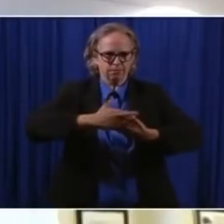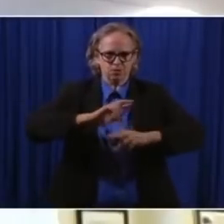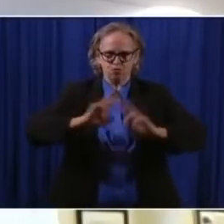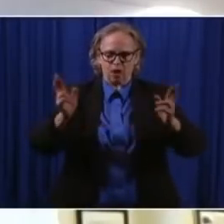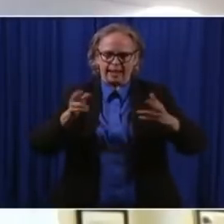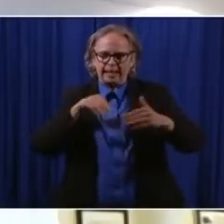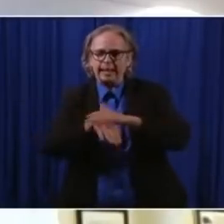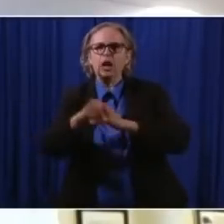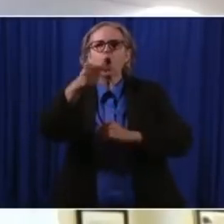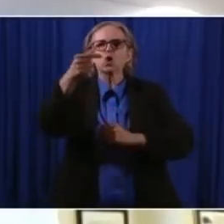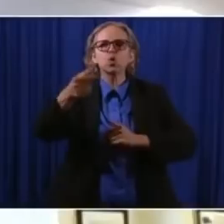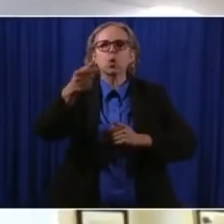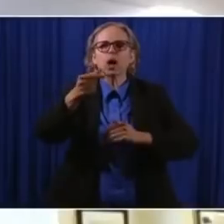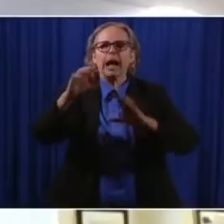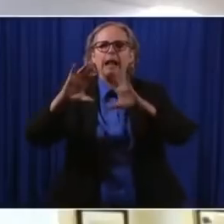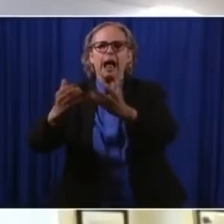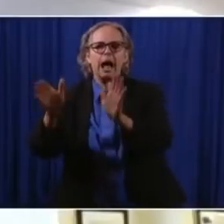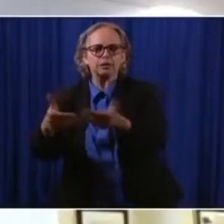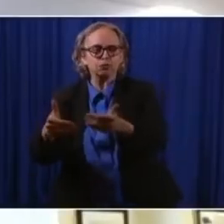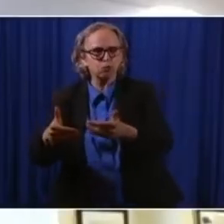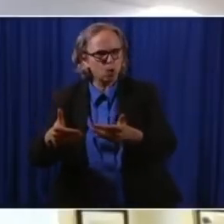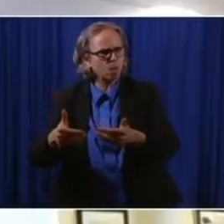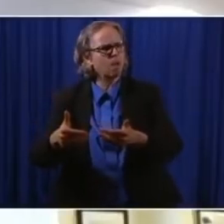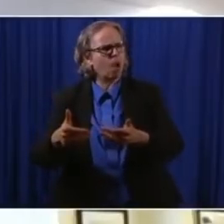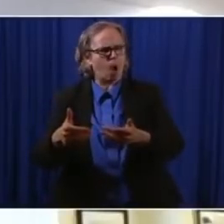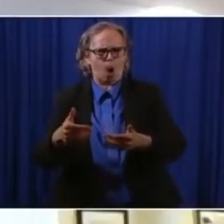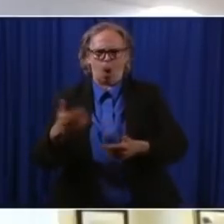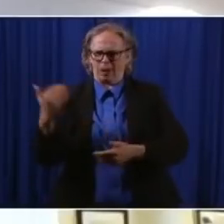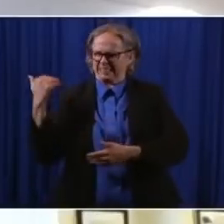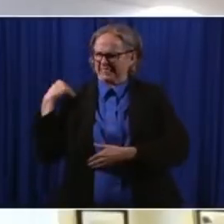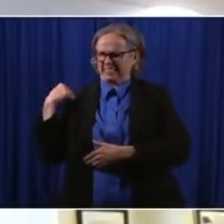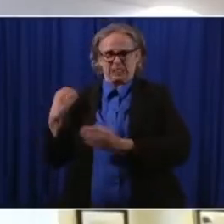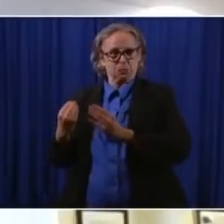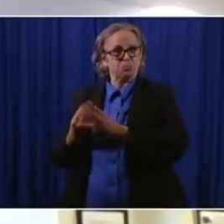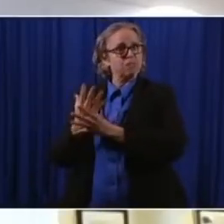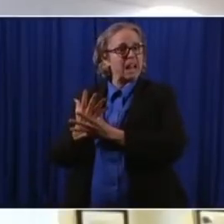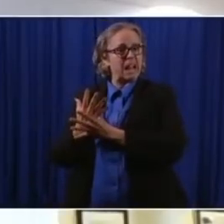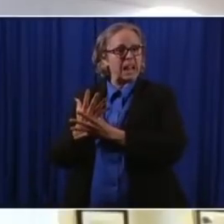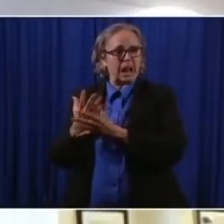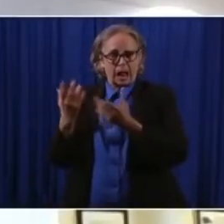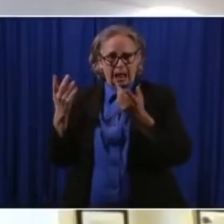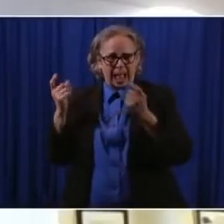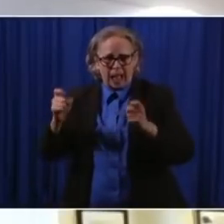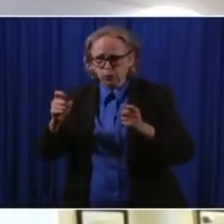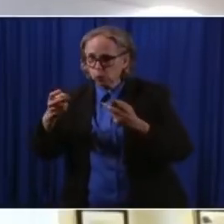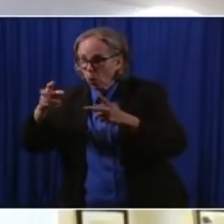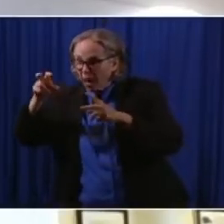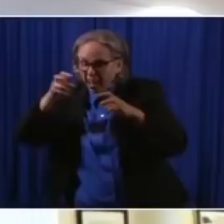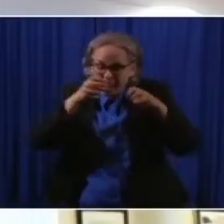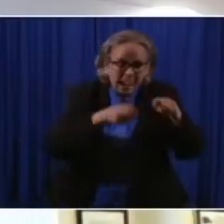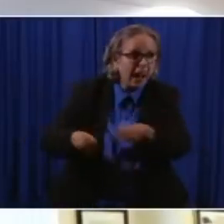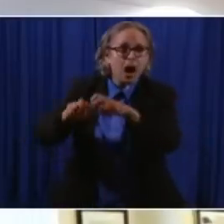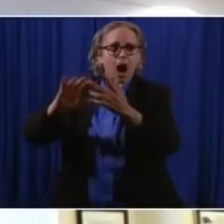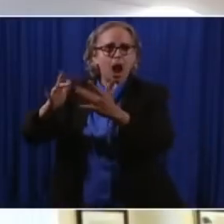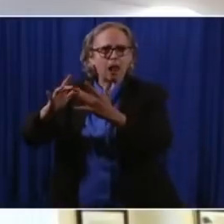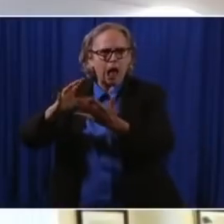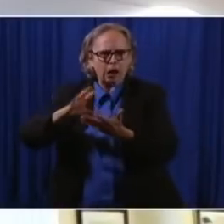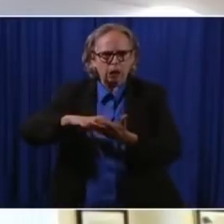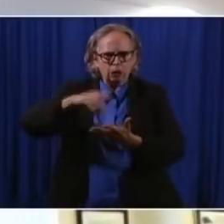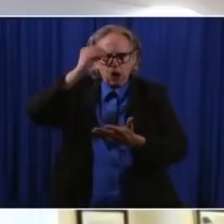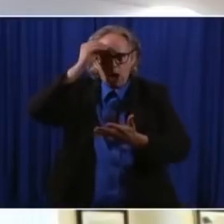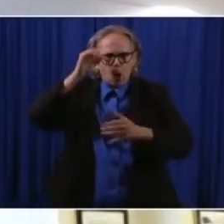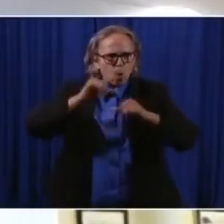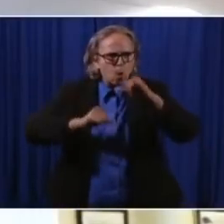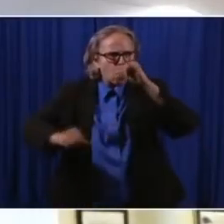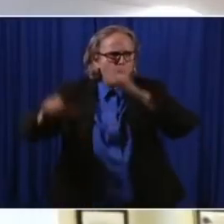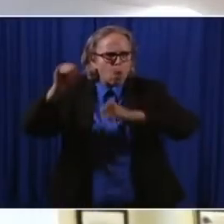virtual experience in the spring to prepare for this remote start. The issue with Summit County is we have several